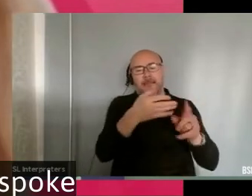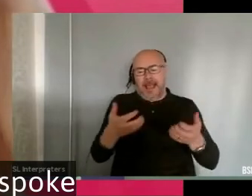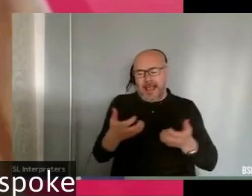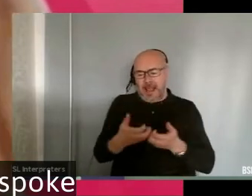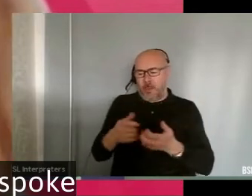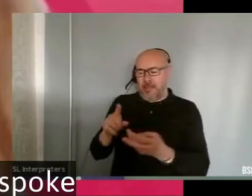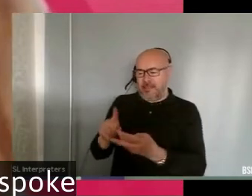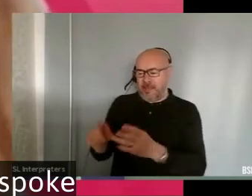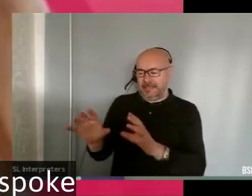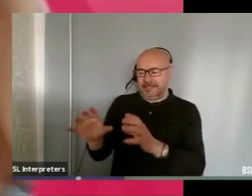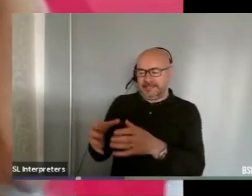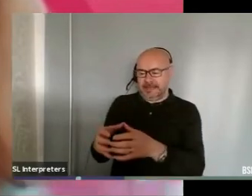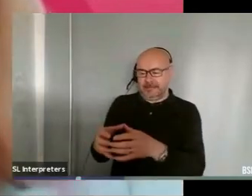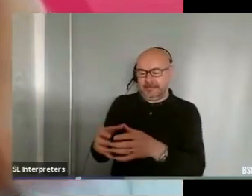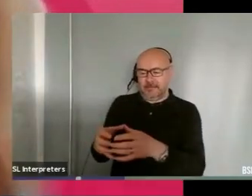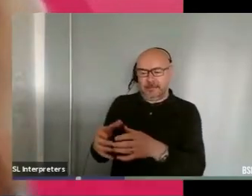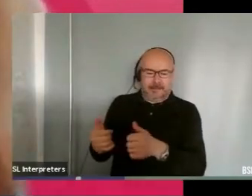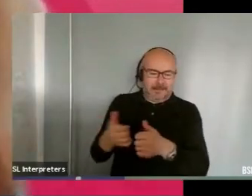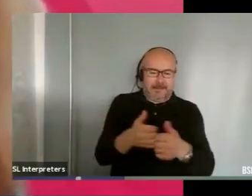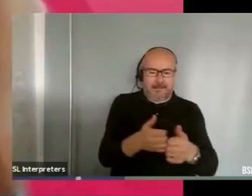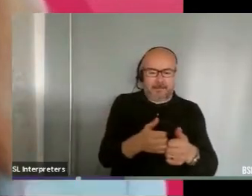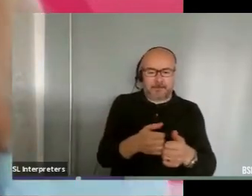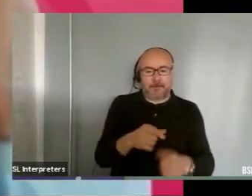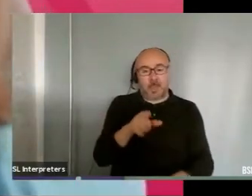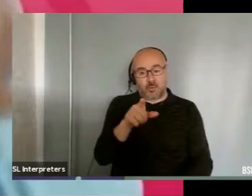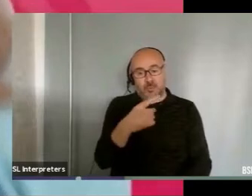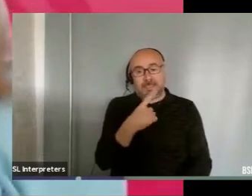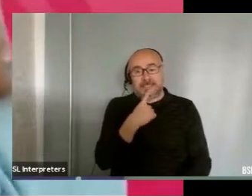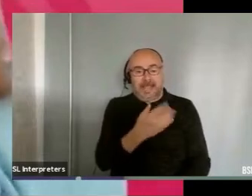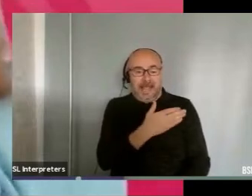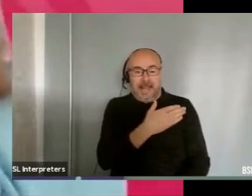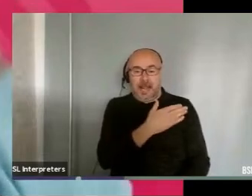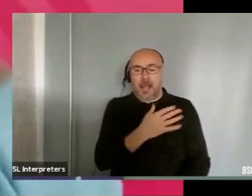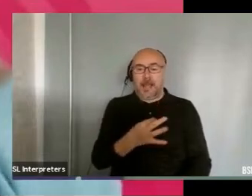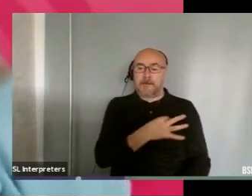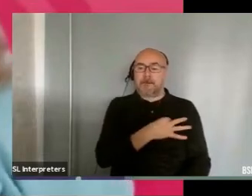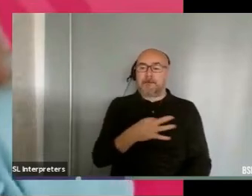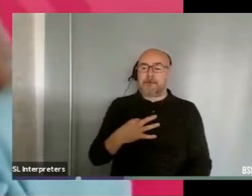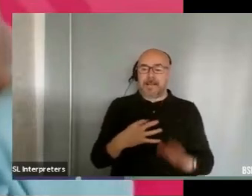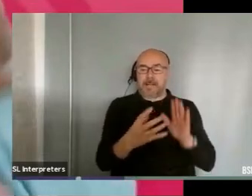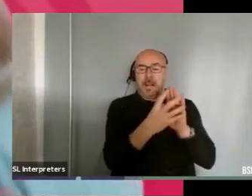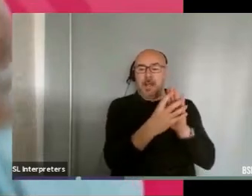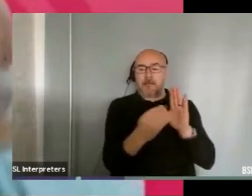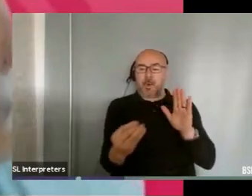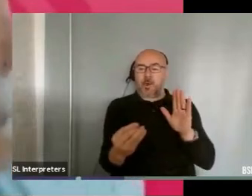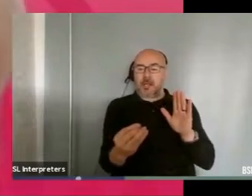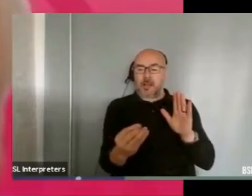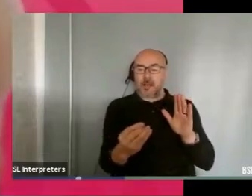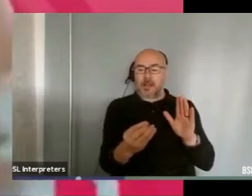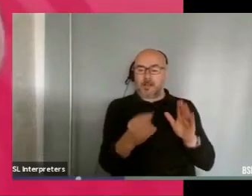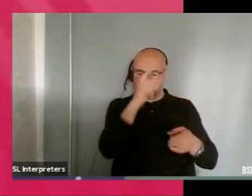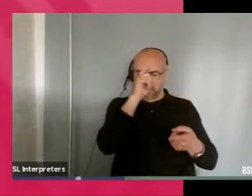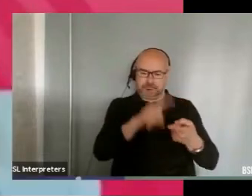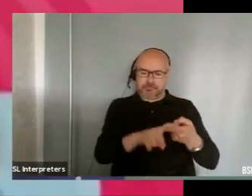about the importance of moving away from only medical models. Clearly, this is a sort of it's a combination, and